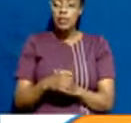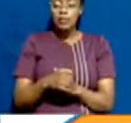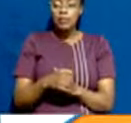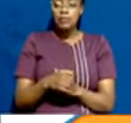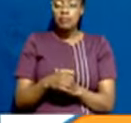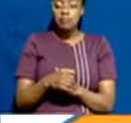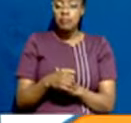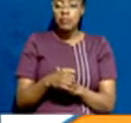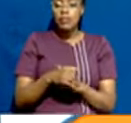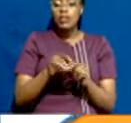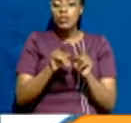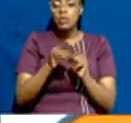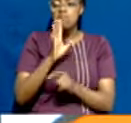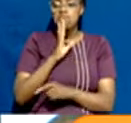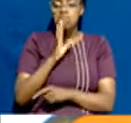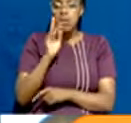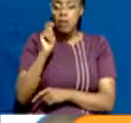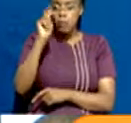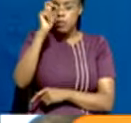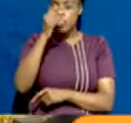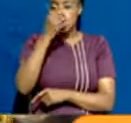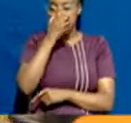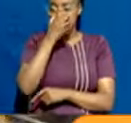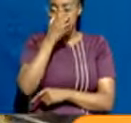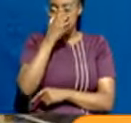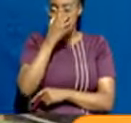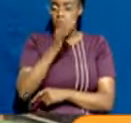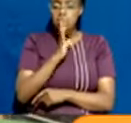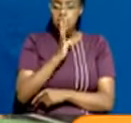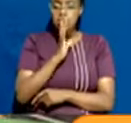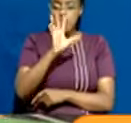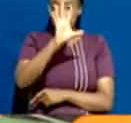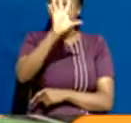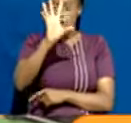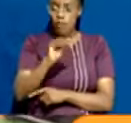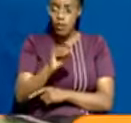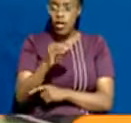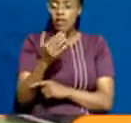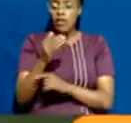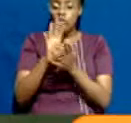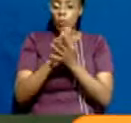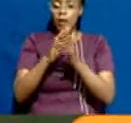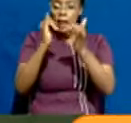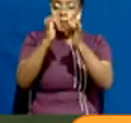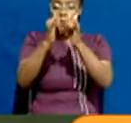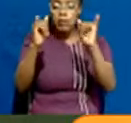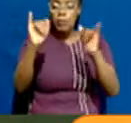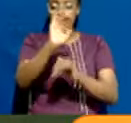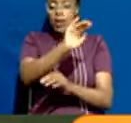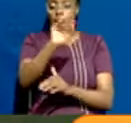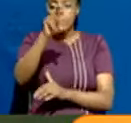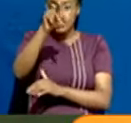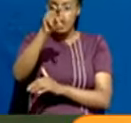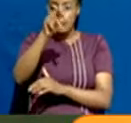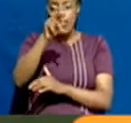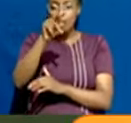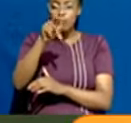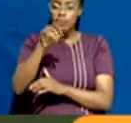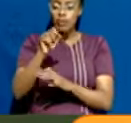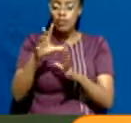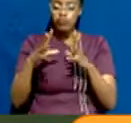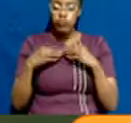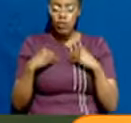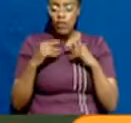July. In his address, President William Ruto spoke to Africa's bid to be independent, calling on his peers to embrace the message